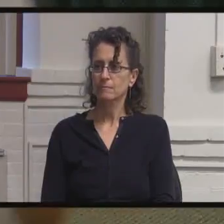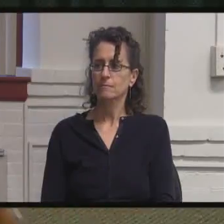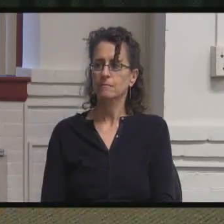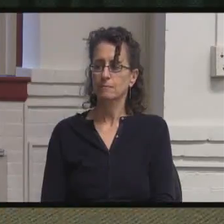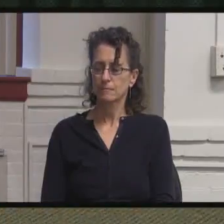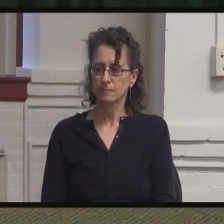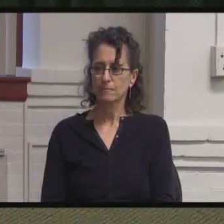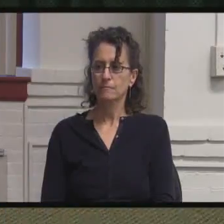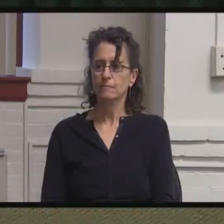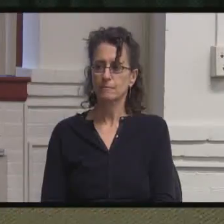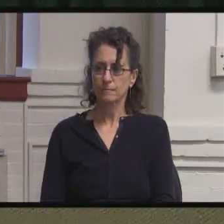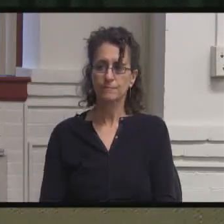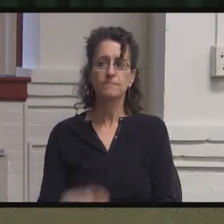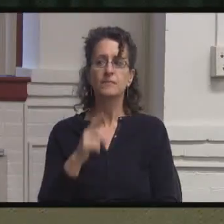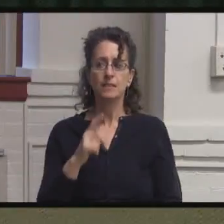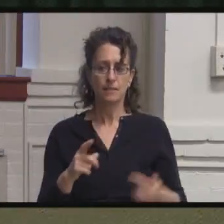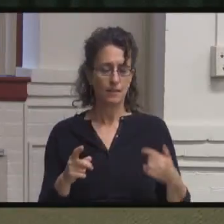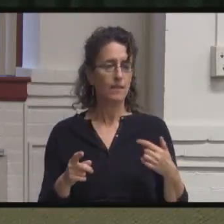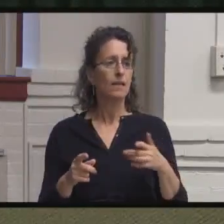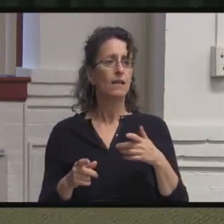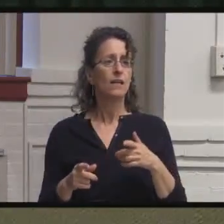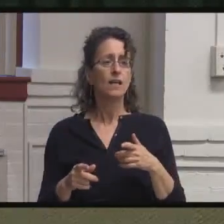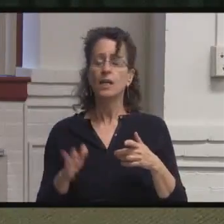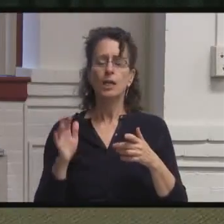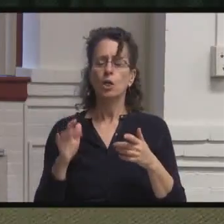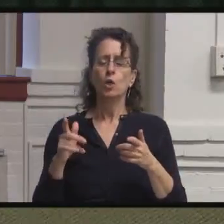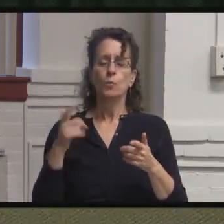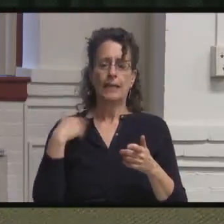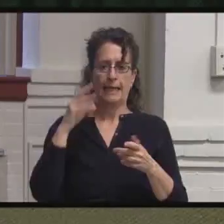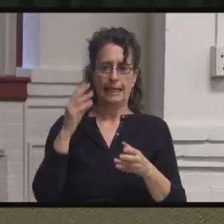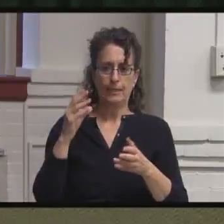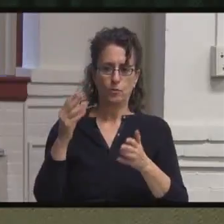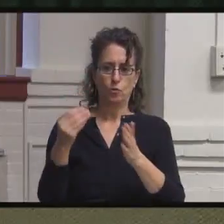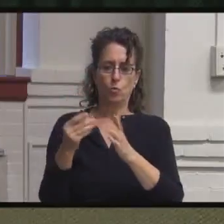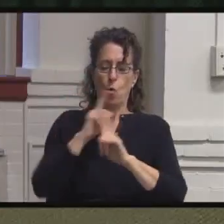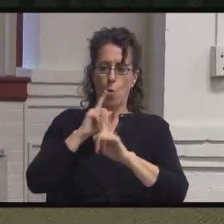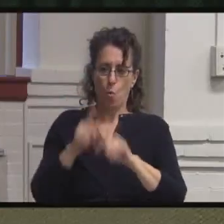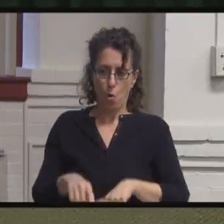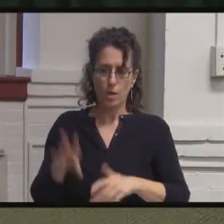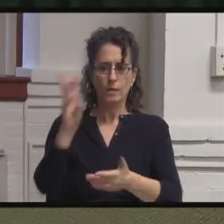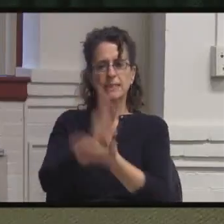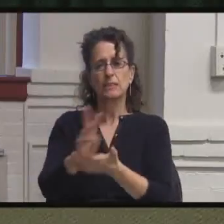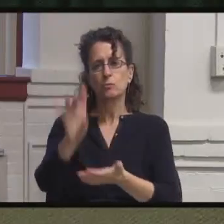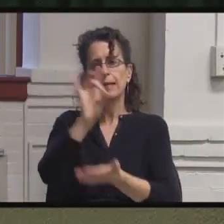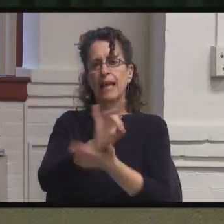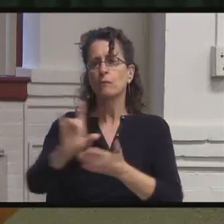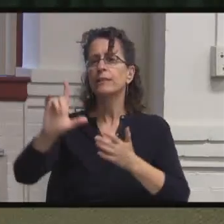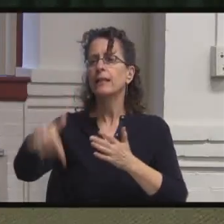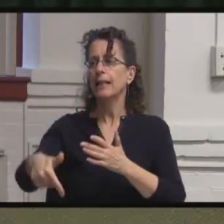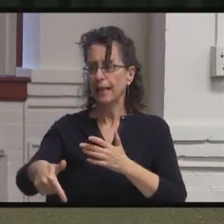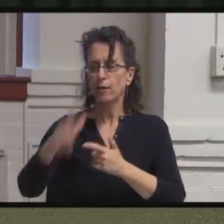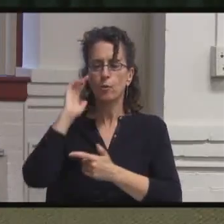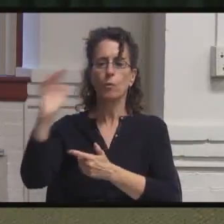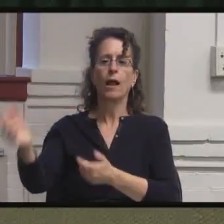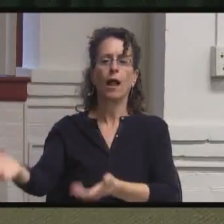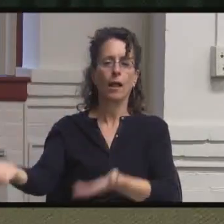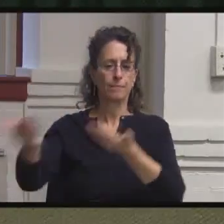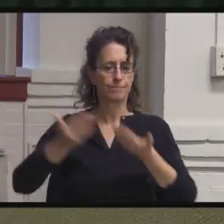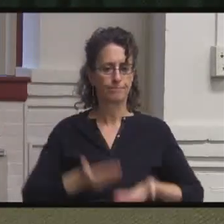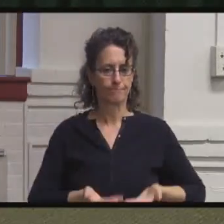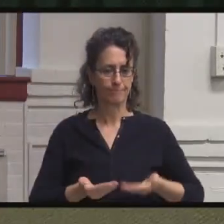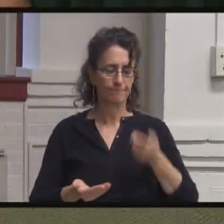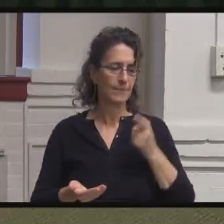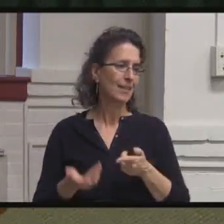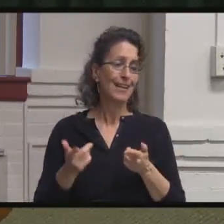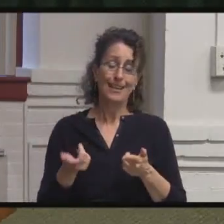year? It has about 6 to 8 week lead time, so it depends when it gets here. Yep. And will we have time to put